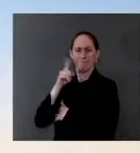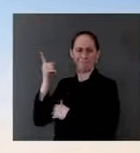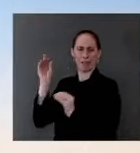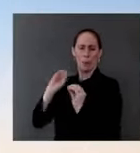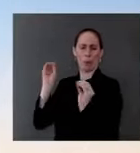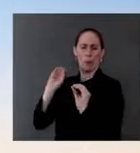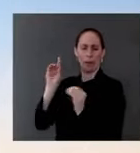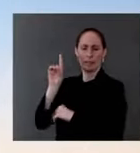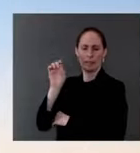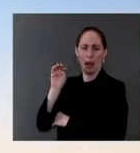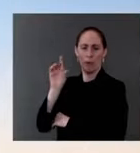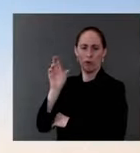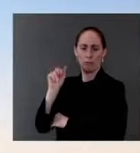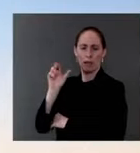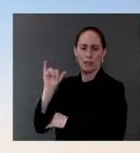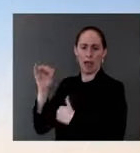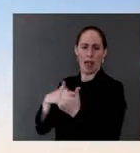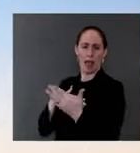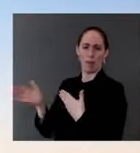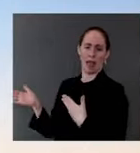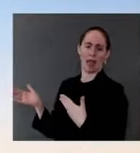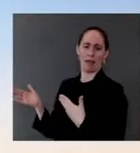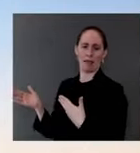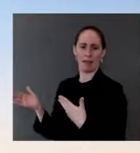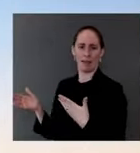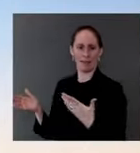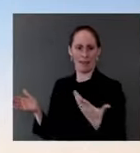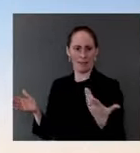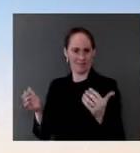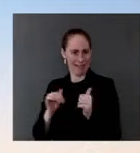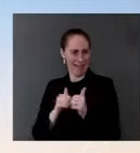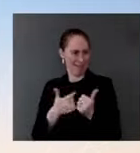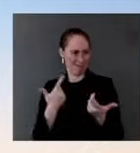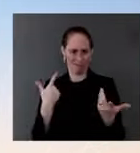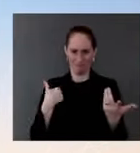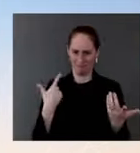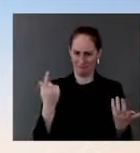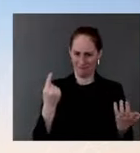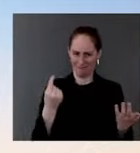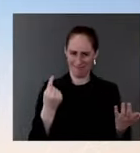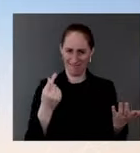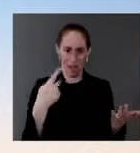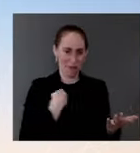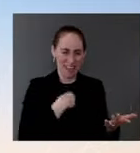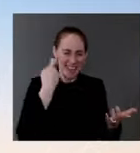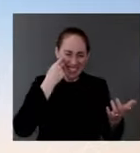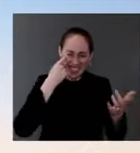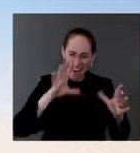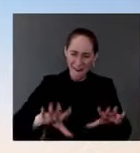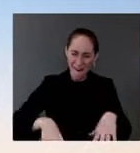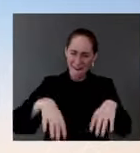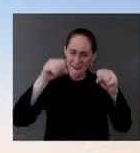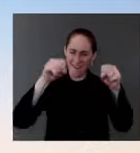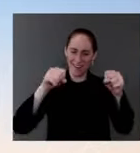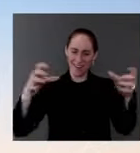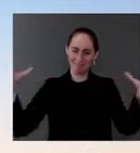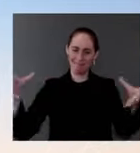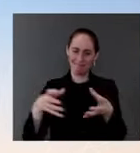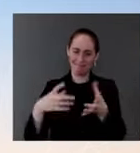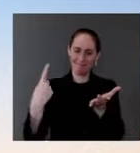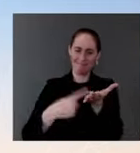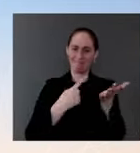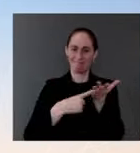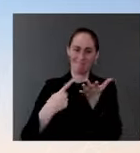democracy summit where we announced an extensive financial commitment to contribute to